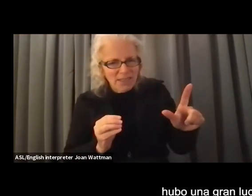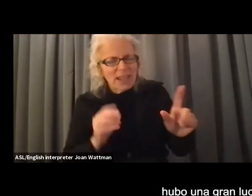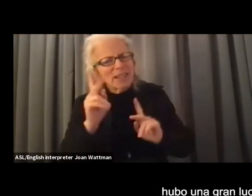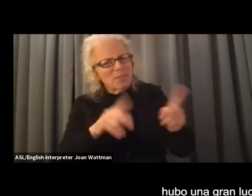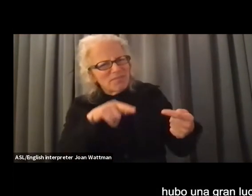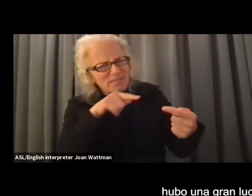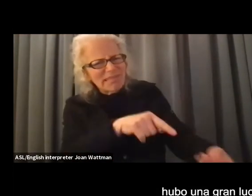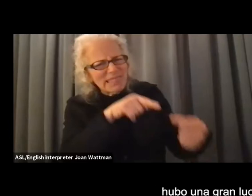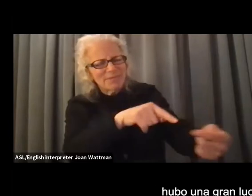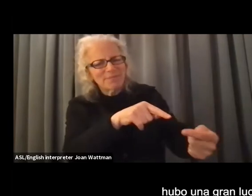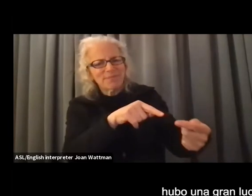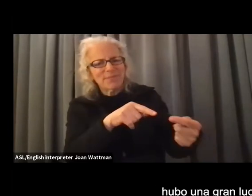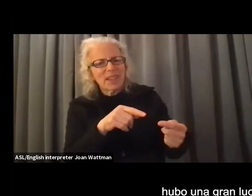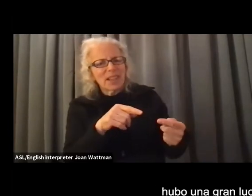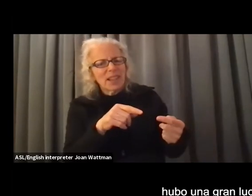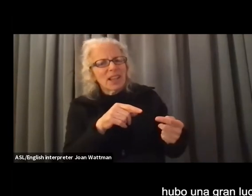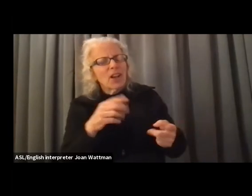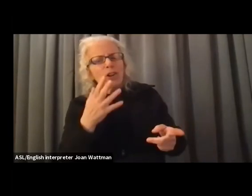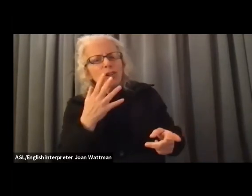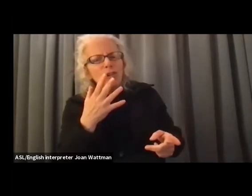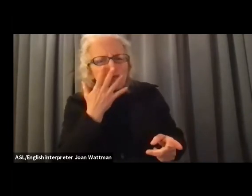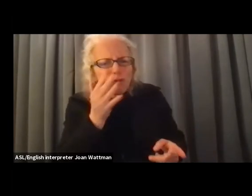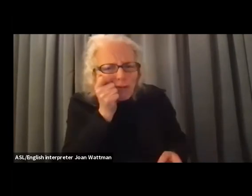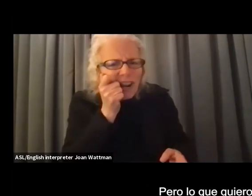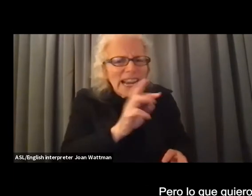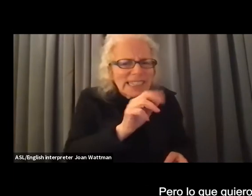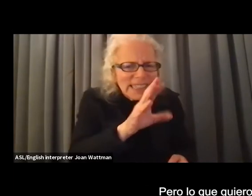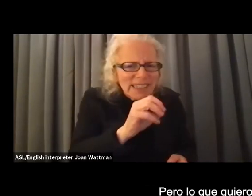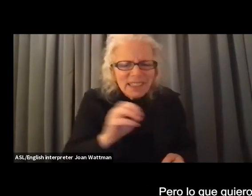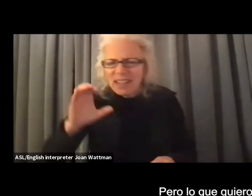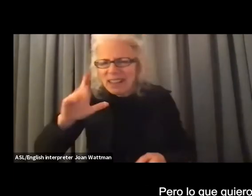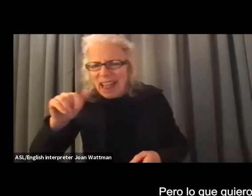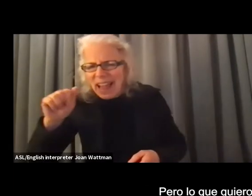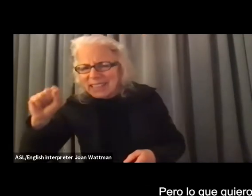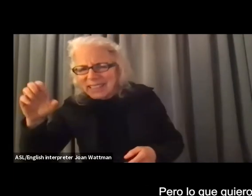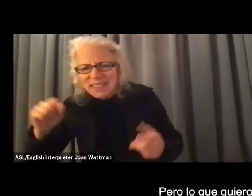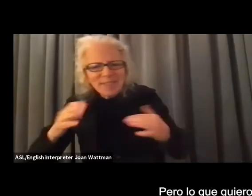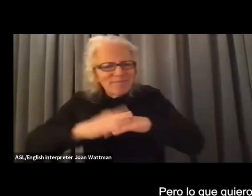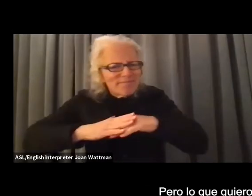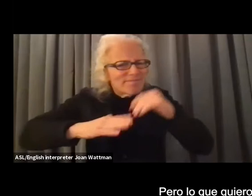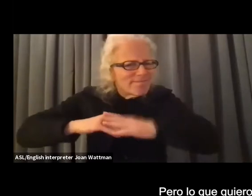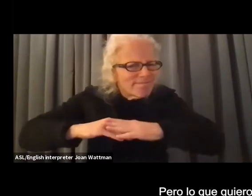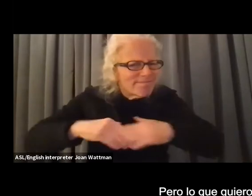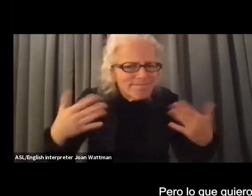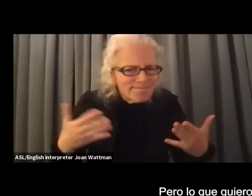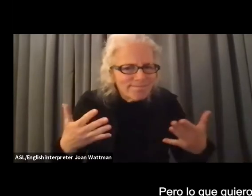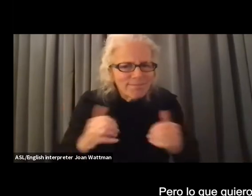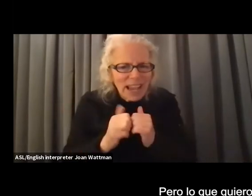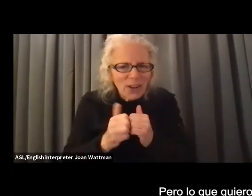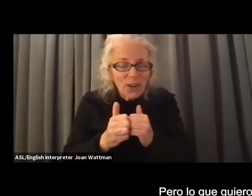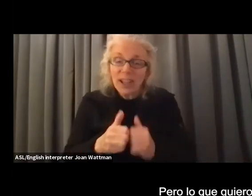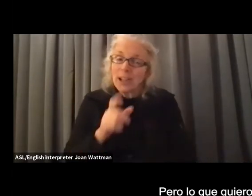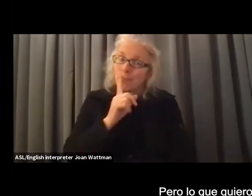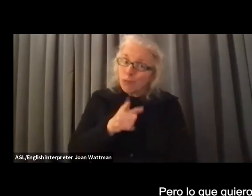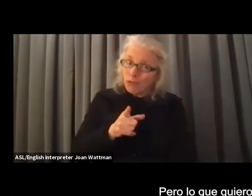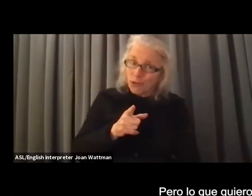we understand the nexus between race and class. But what I want to say is that there is indeed a rich, longstanding, and